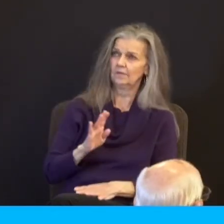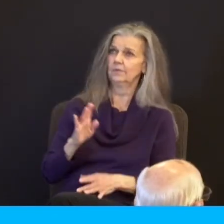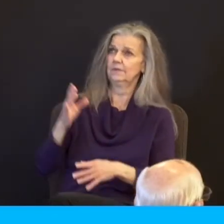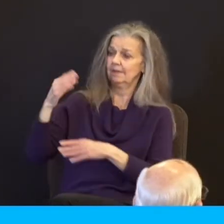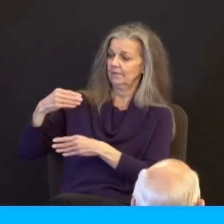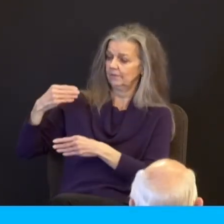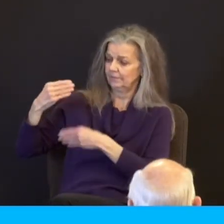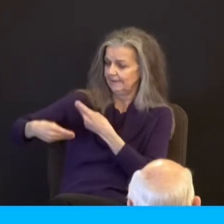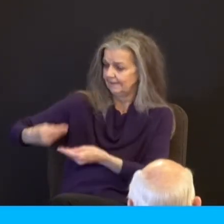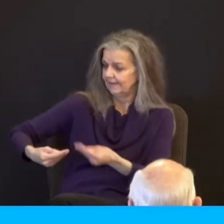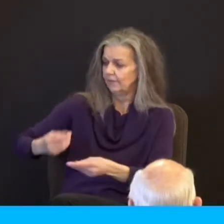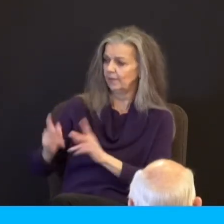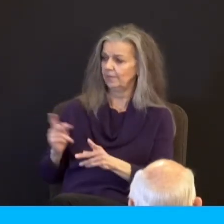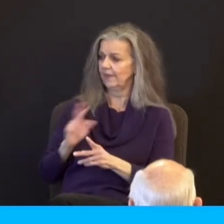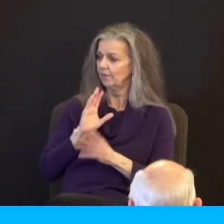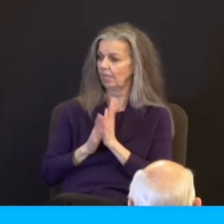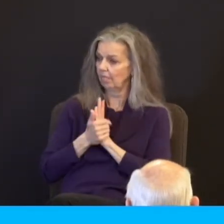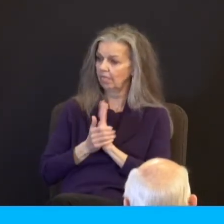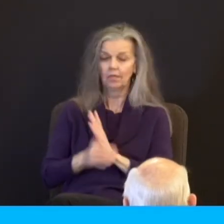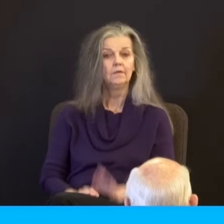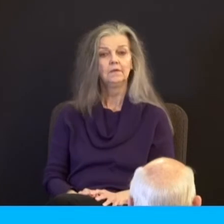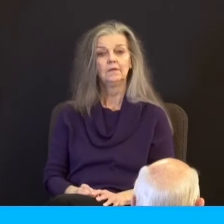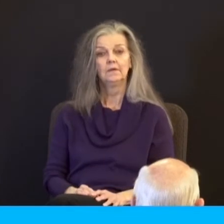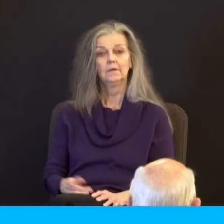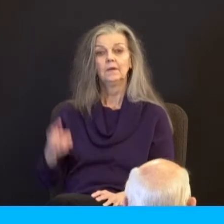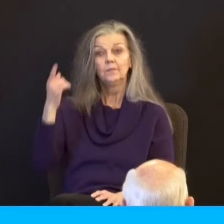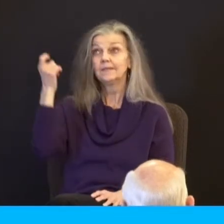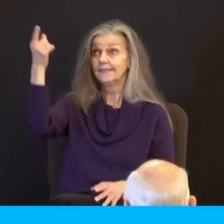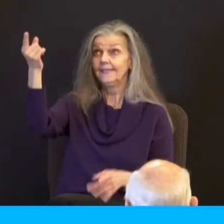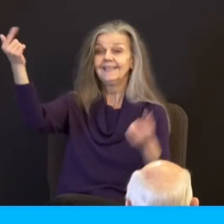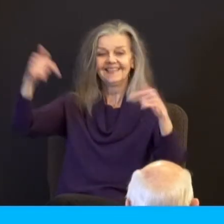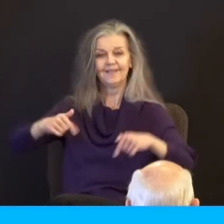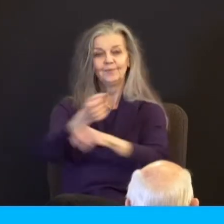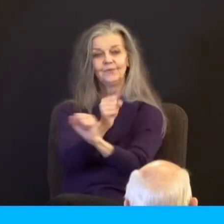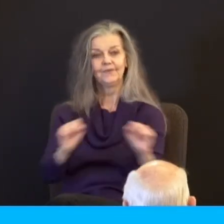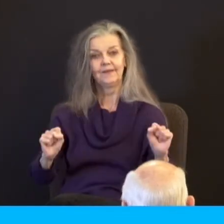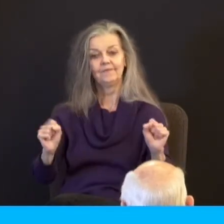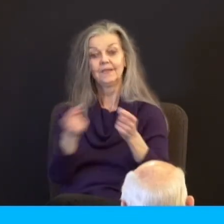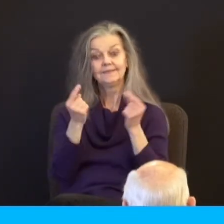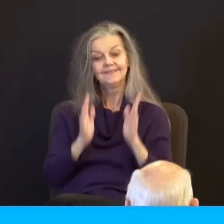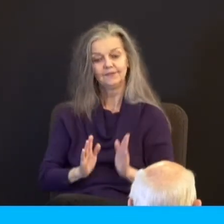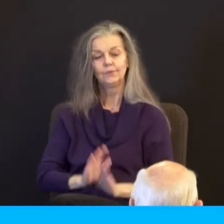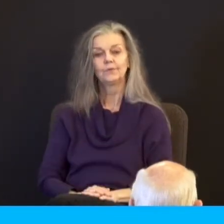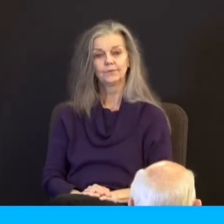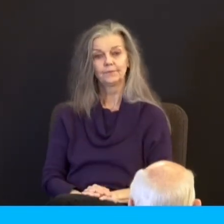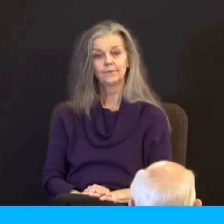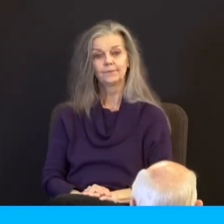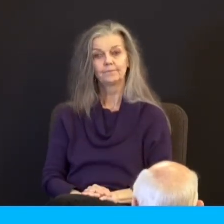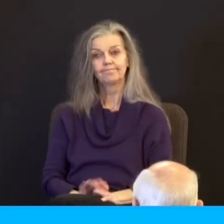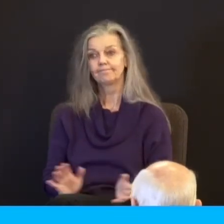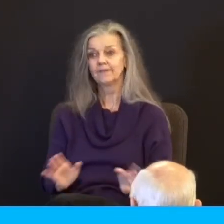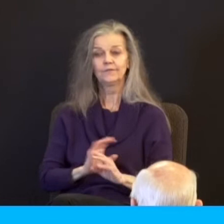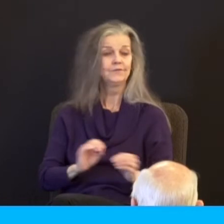mess? Yes. Why? Because he came to save sinners. There's no one righteous,